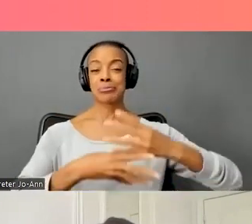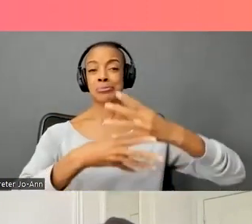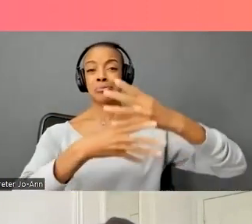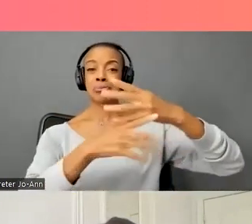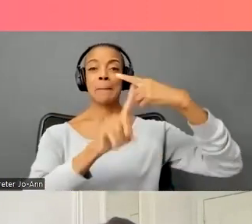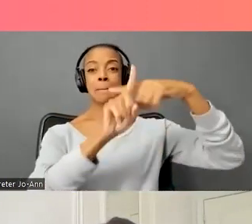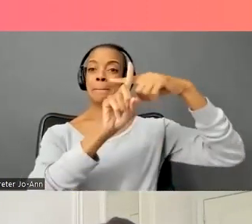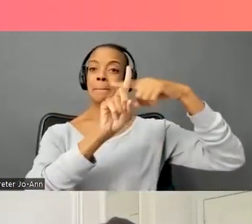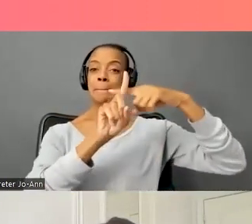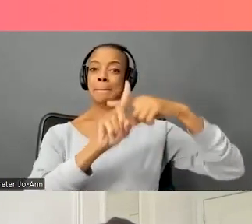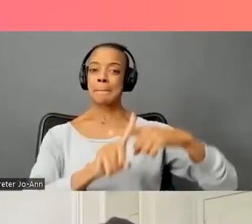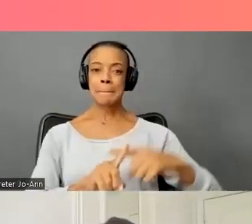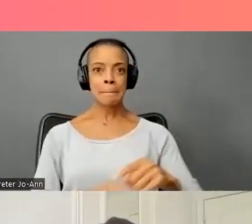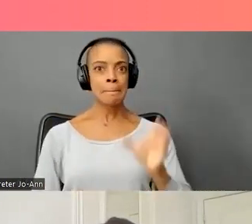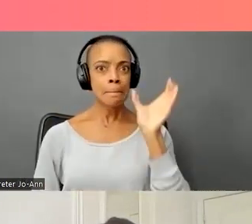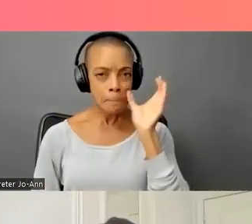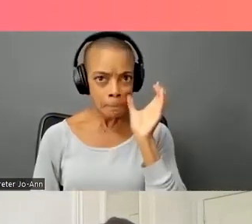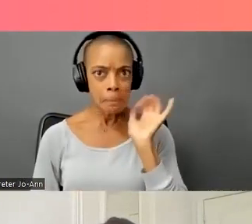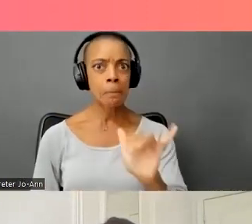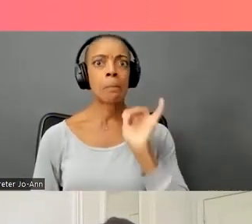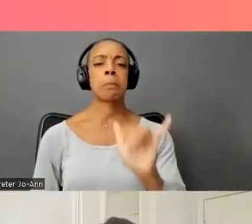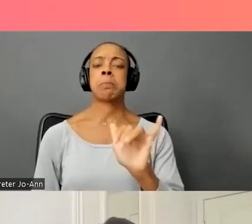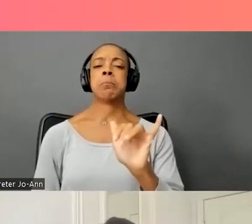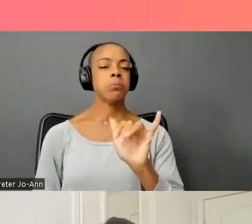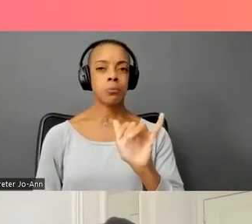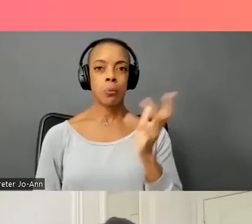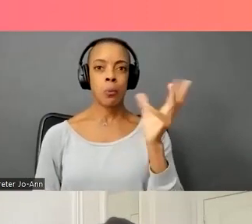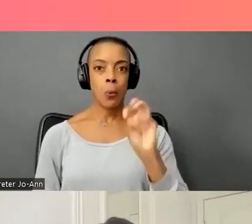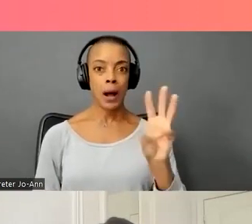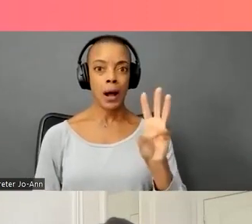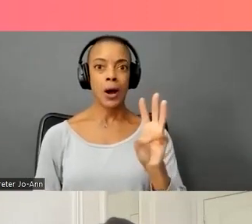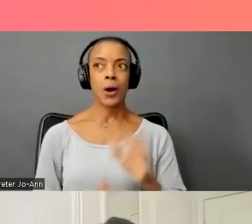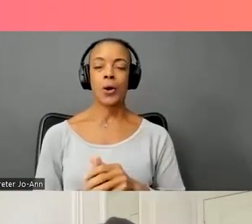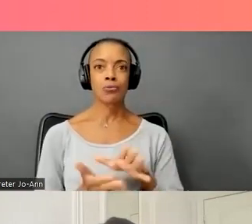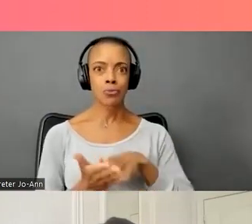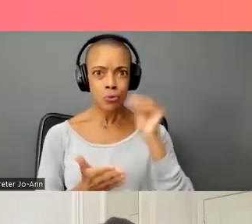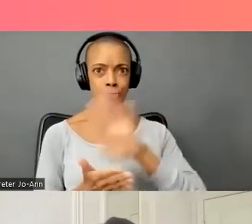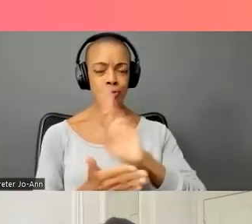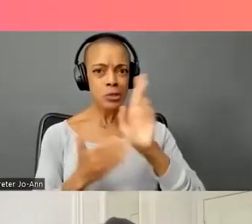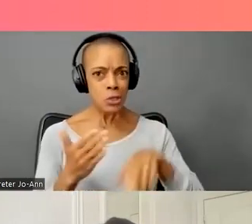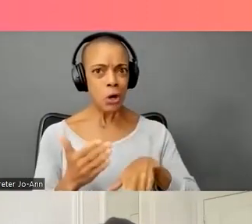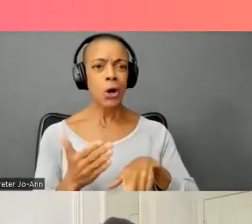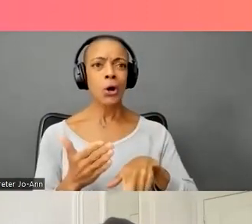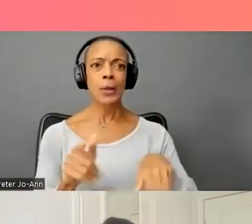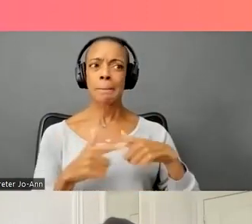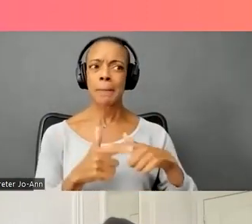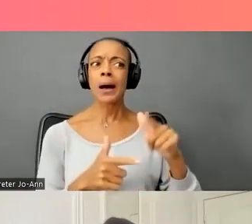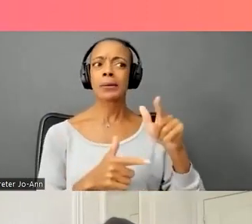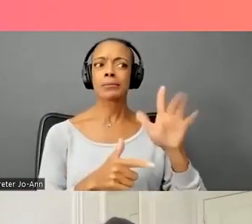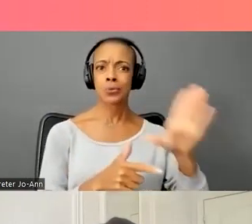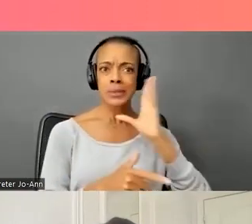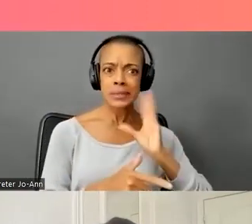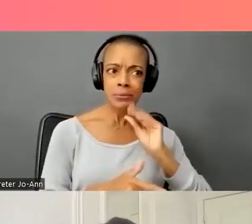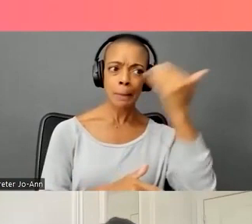sentiment. It was very enlightening to hear about some of the findings regarding the experiences of